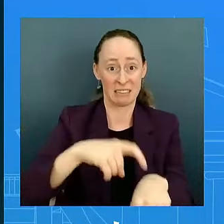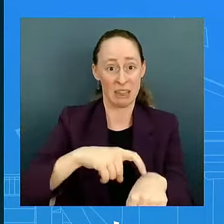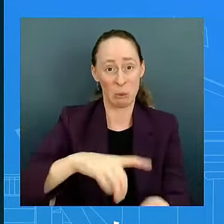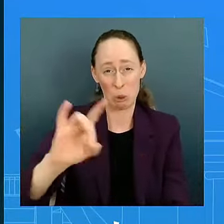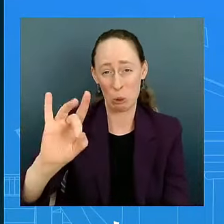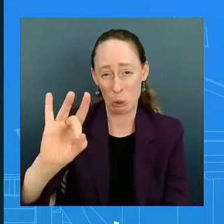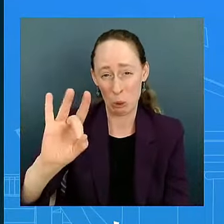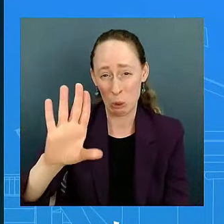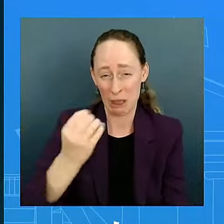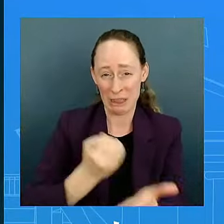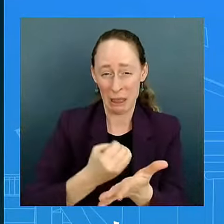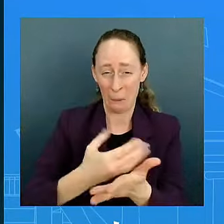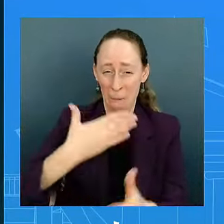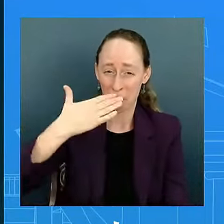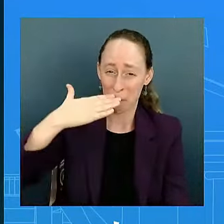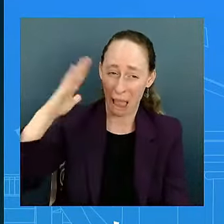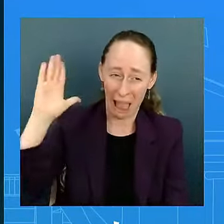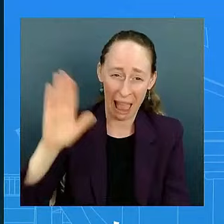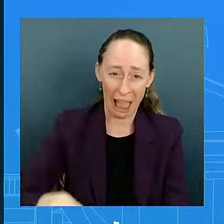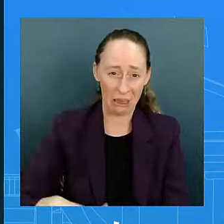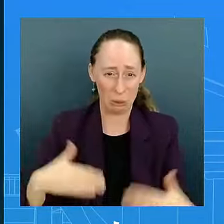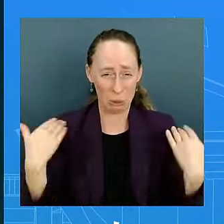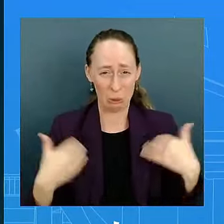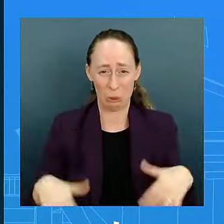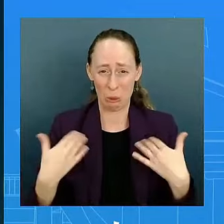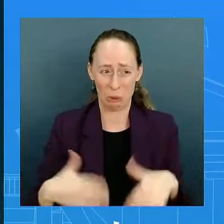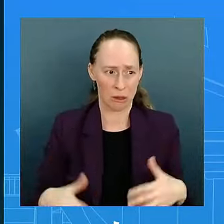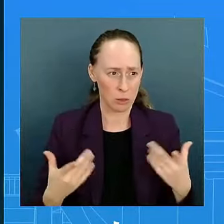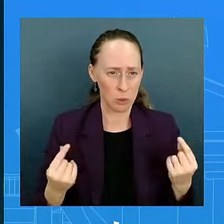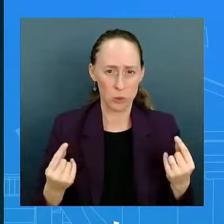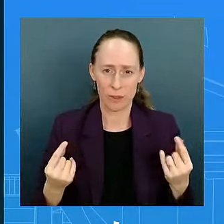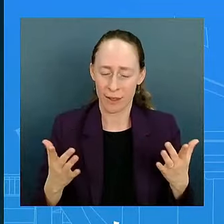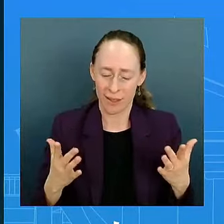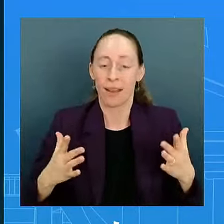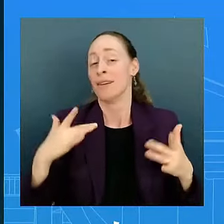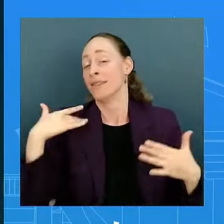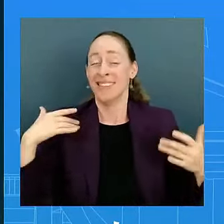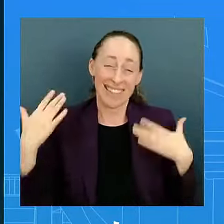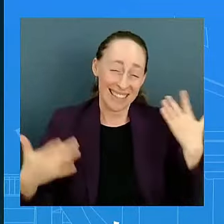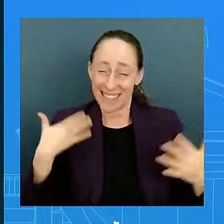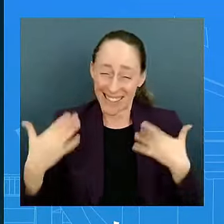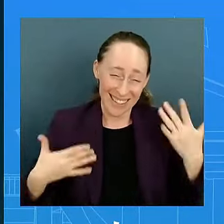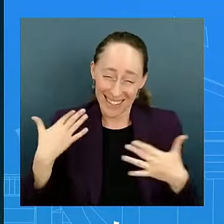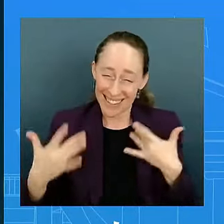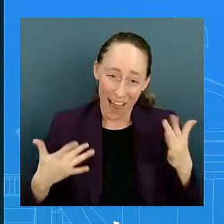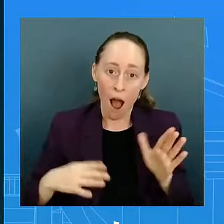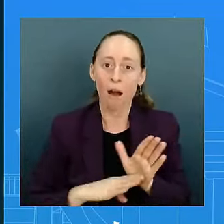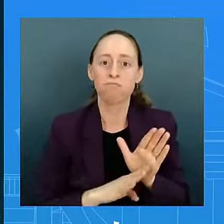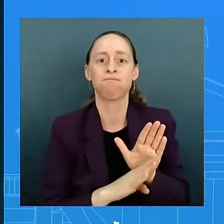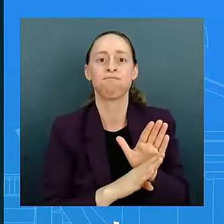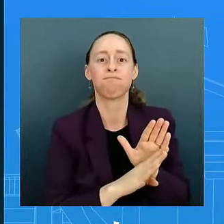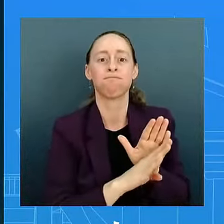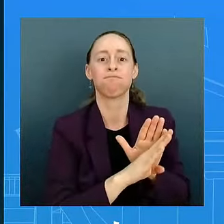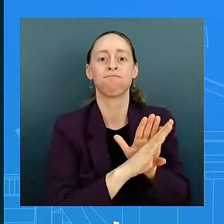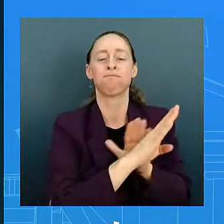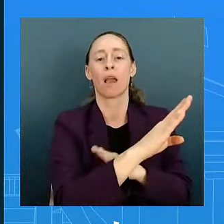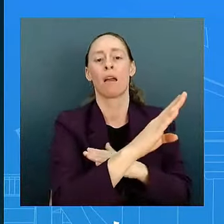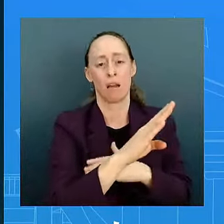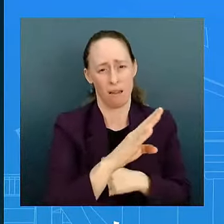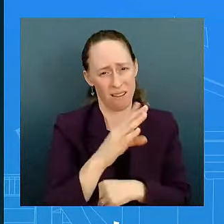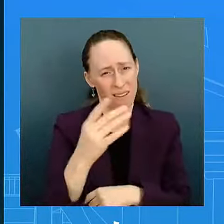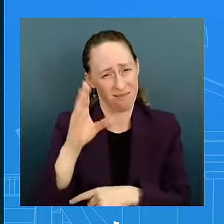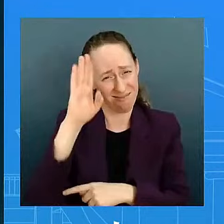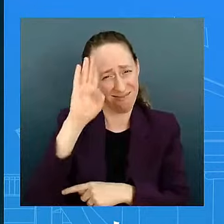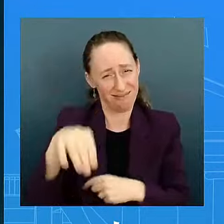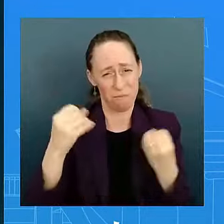And that's what the president was able to do. But we also understand that the American people still want to see more. They want to see lower costs, right? They still